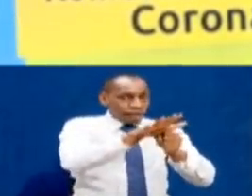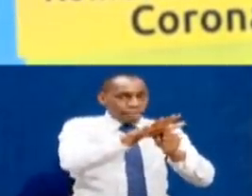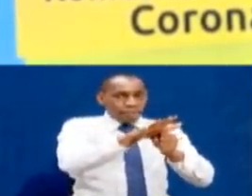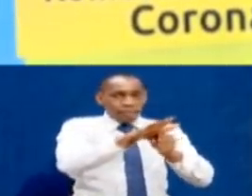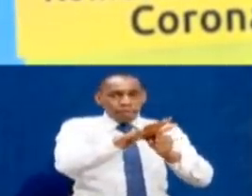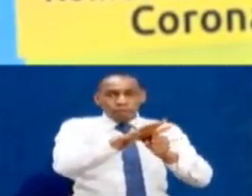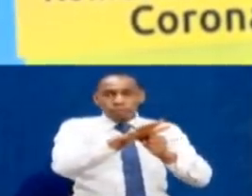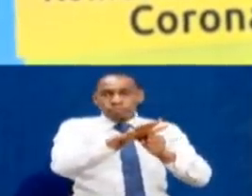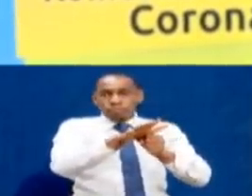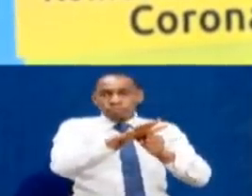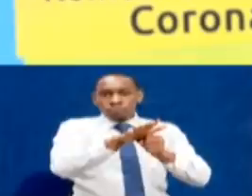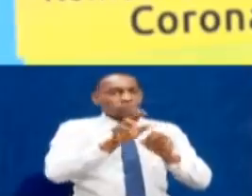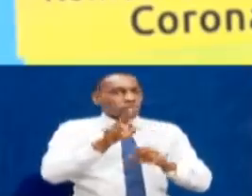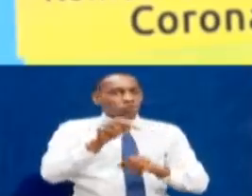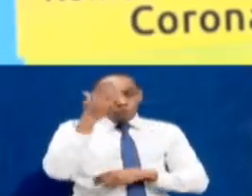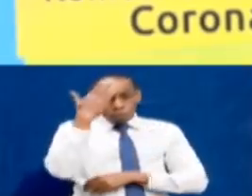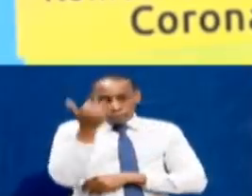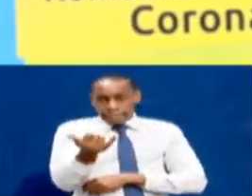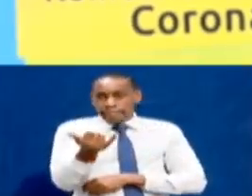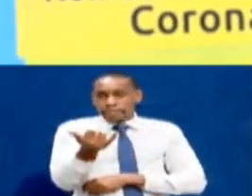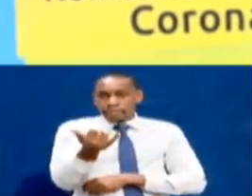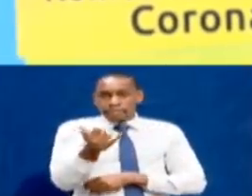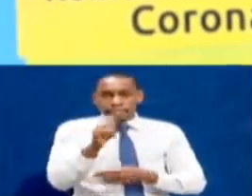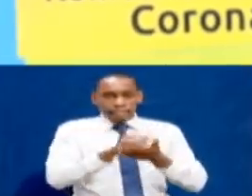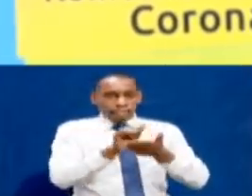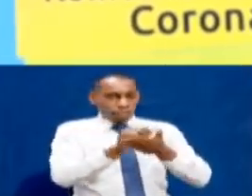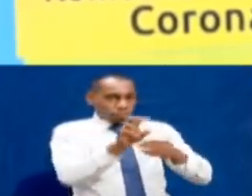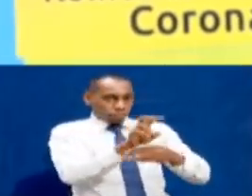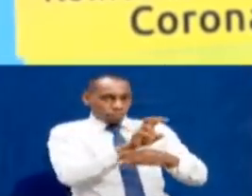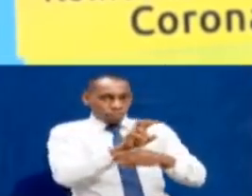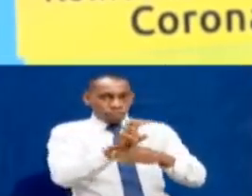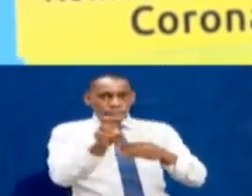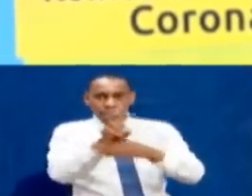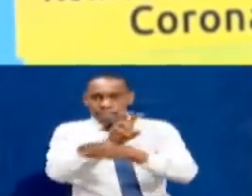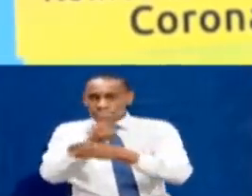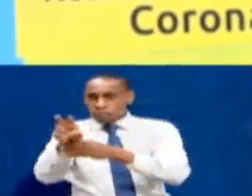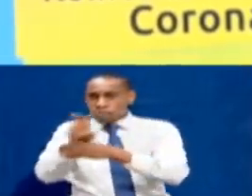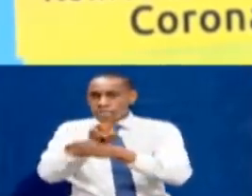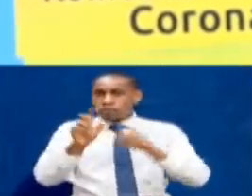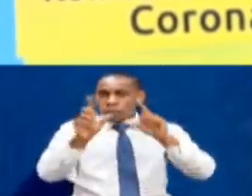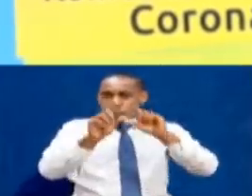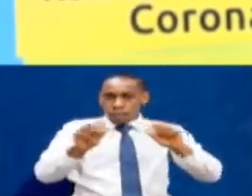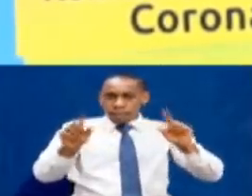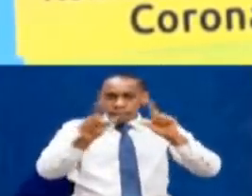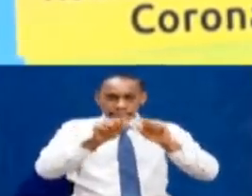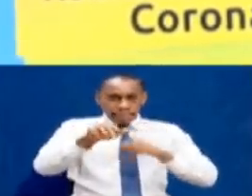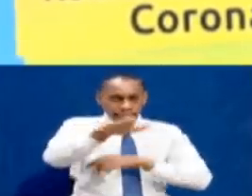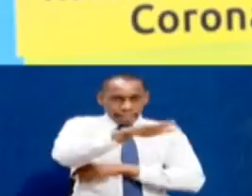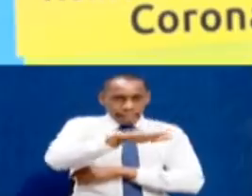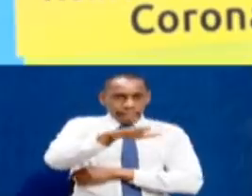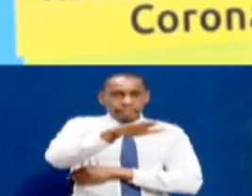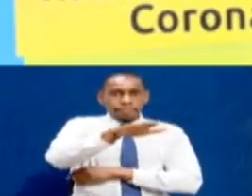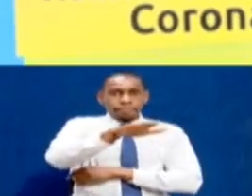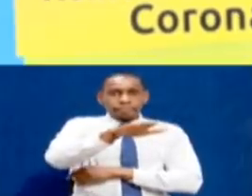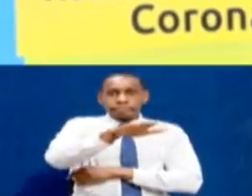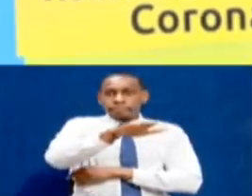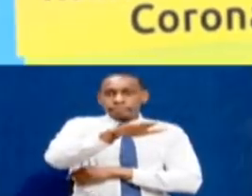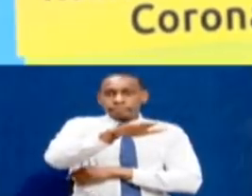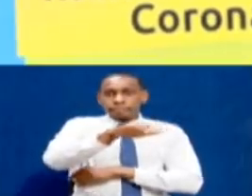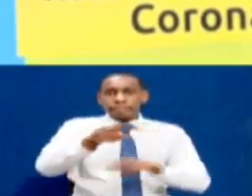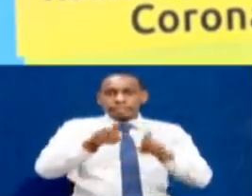It is simply because the observance of what we have been saying in those areas and